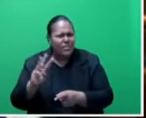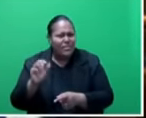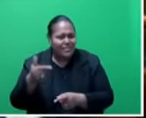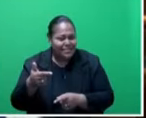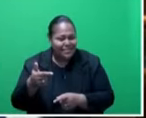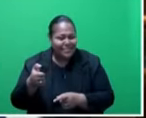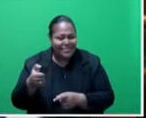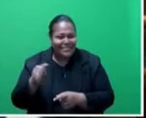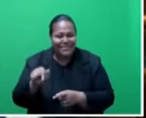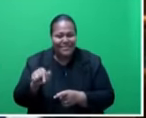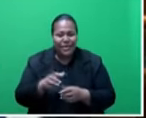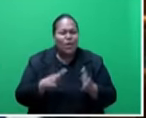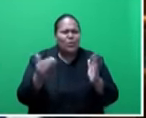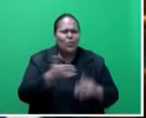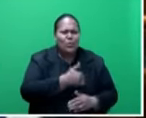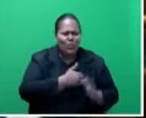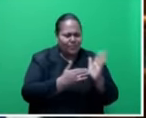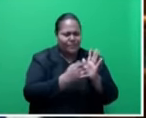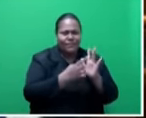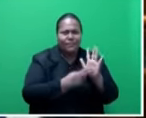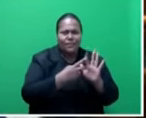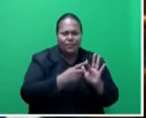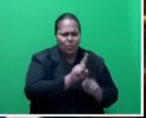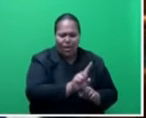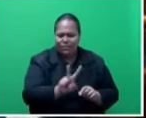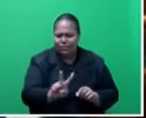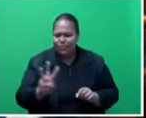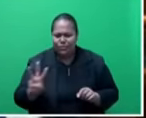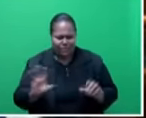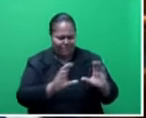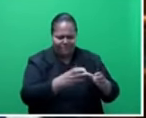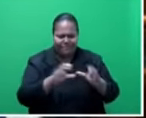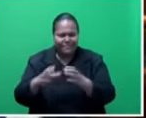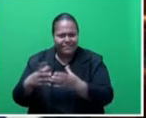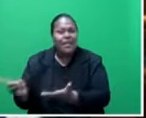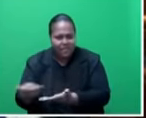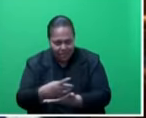8,943 in Zone 2, and 799 in Zone 3. Out of these recorded households,